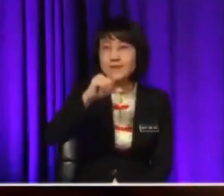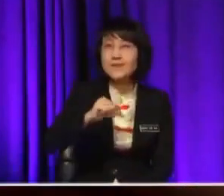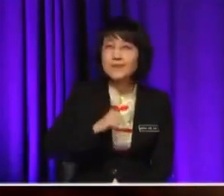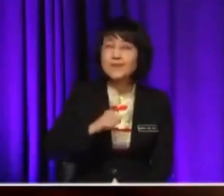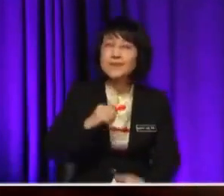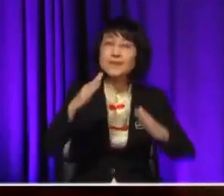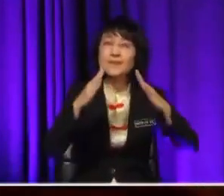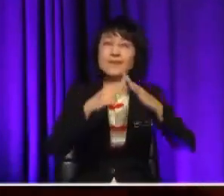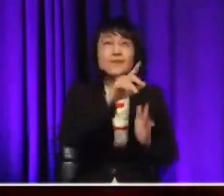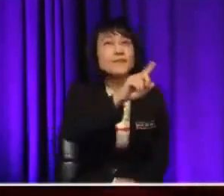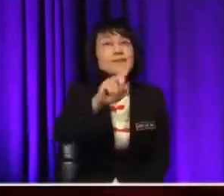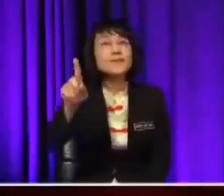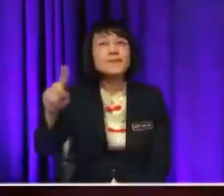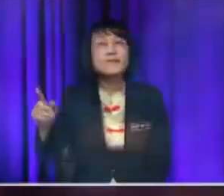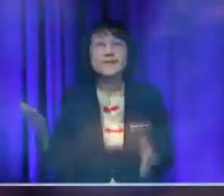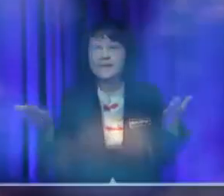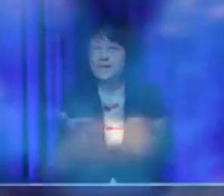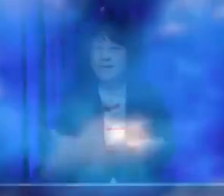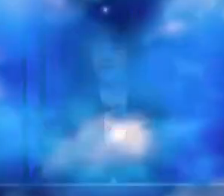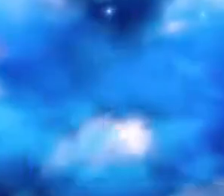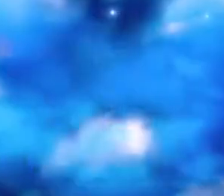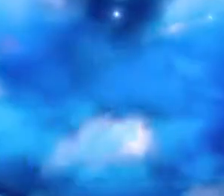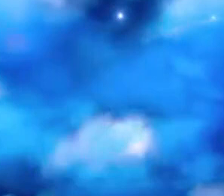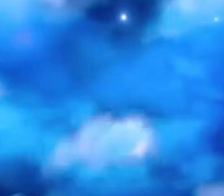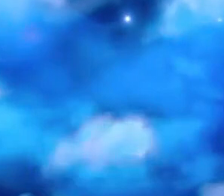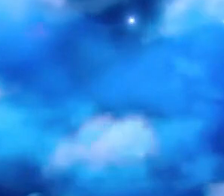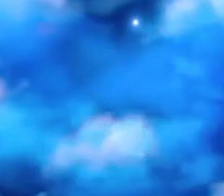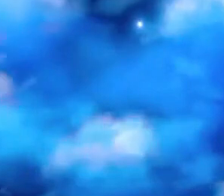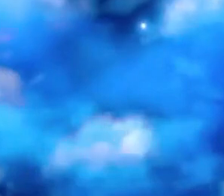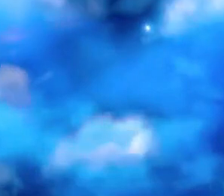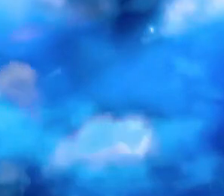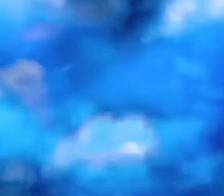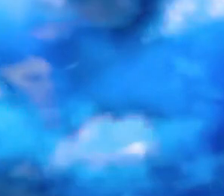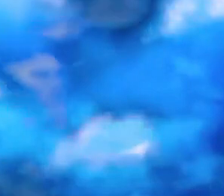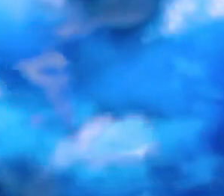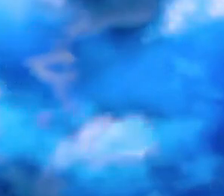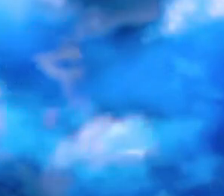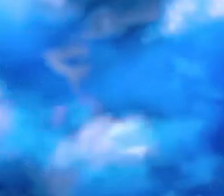Here's a cozy, warm house for Edward and me.